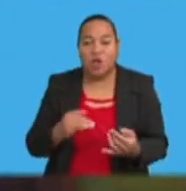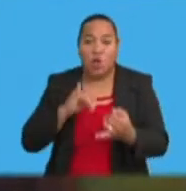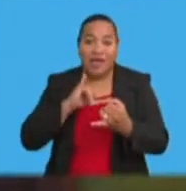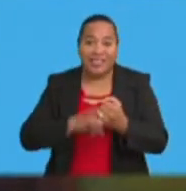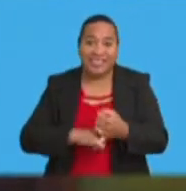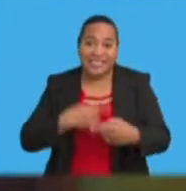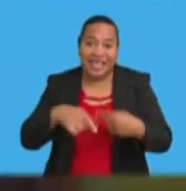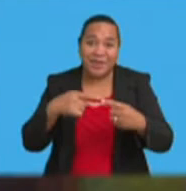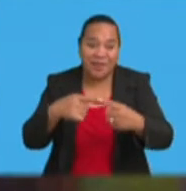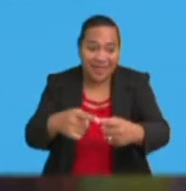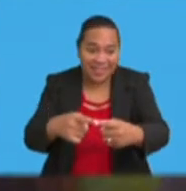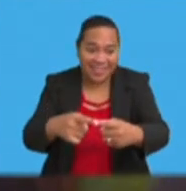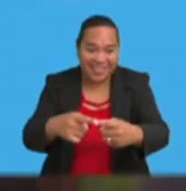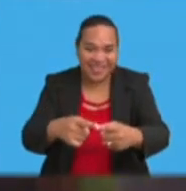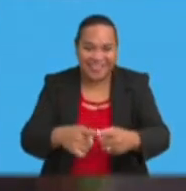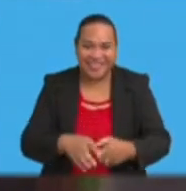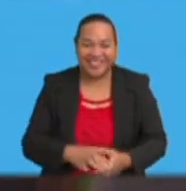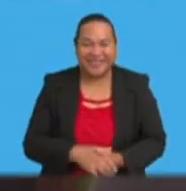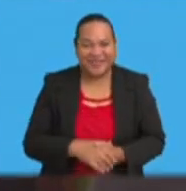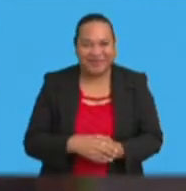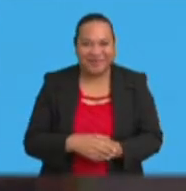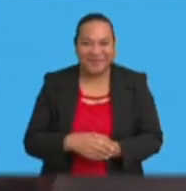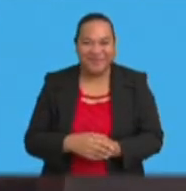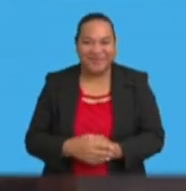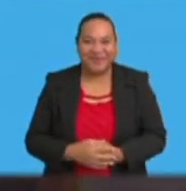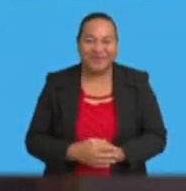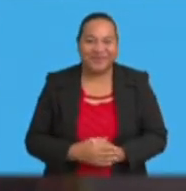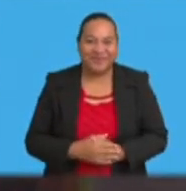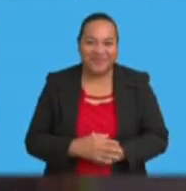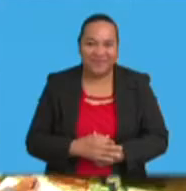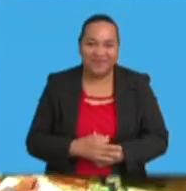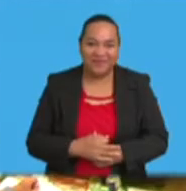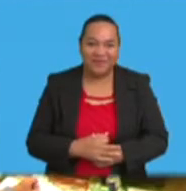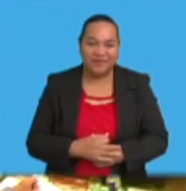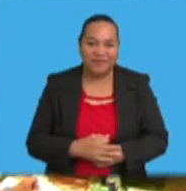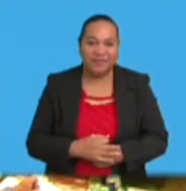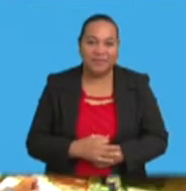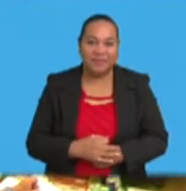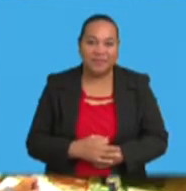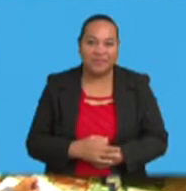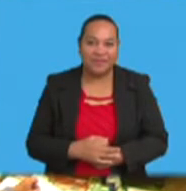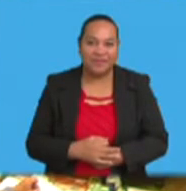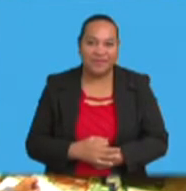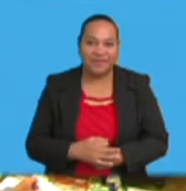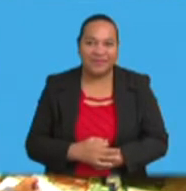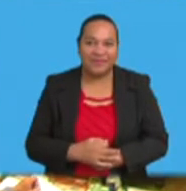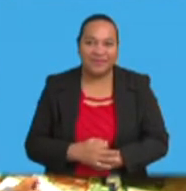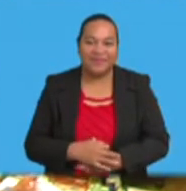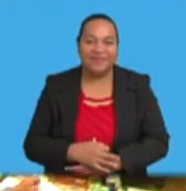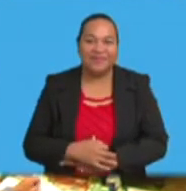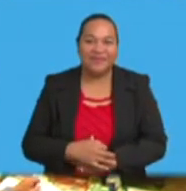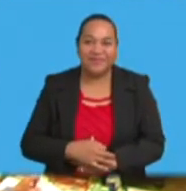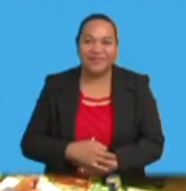Sustainability. Madam Speaker,